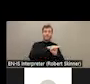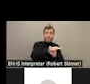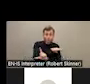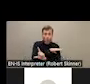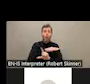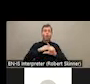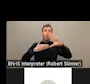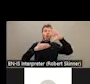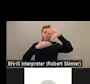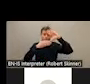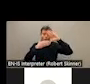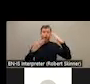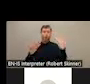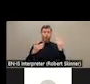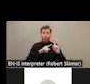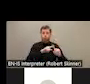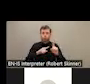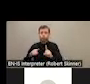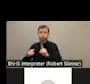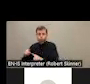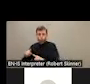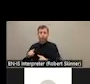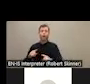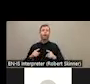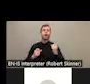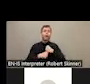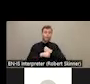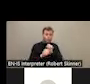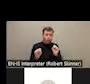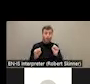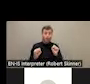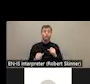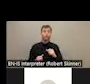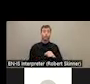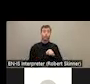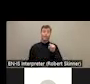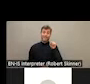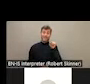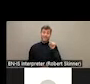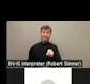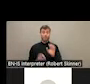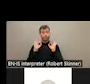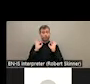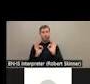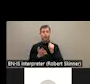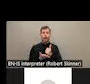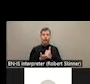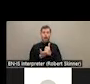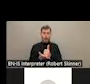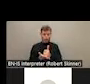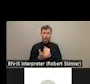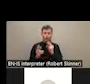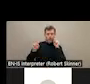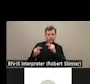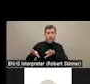contexts. One note about the inventory, it enables users to search through a range of different potential options that are out there and